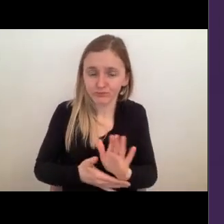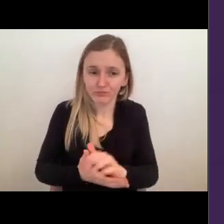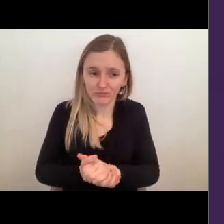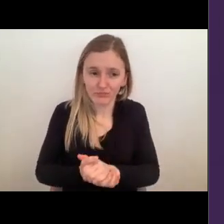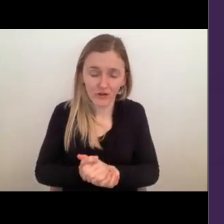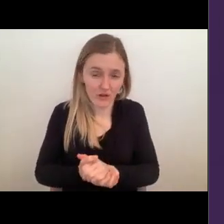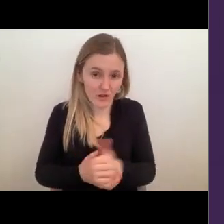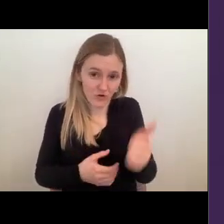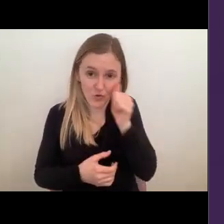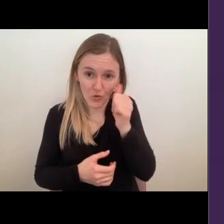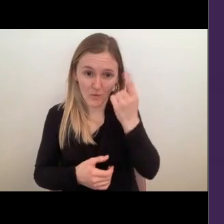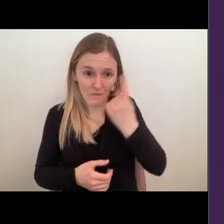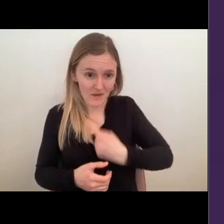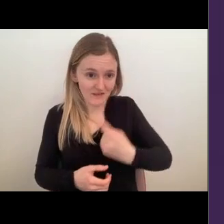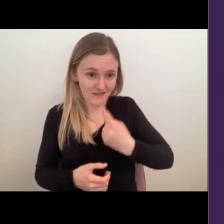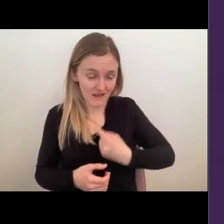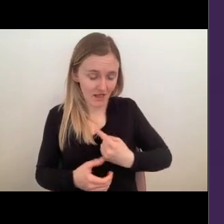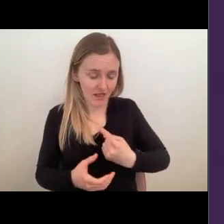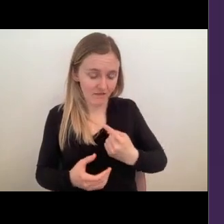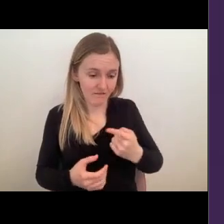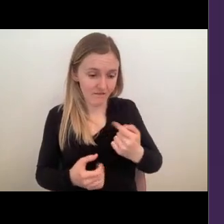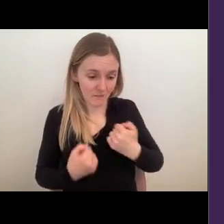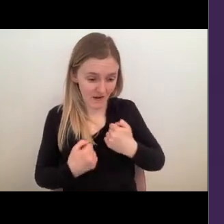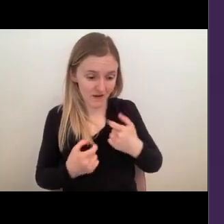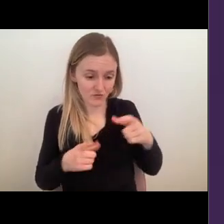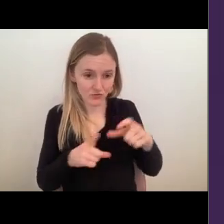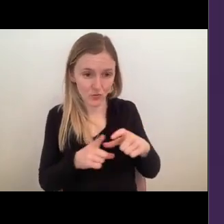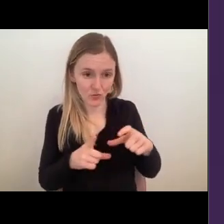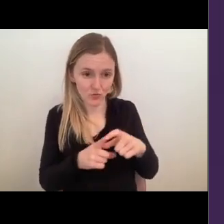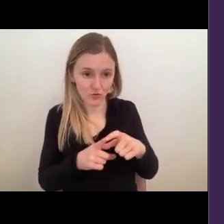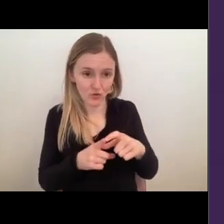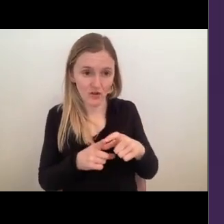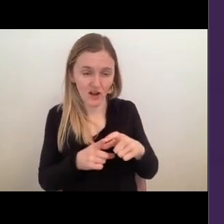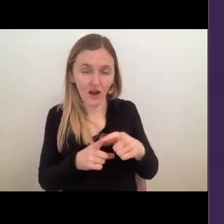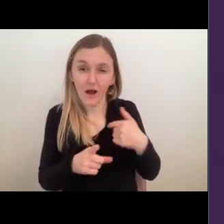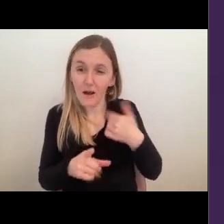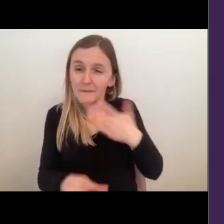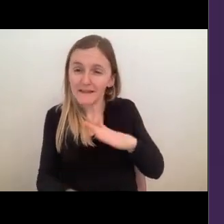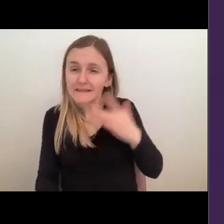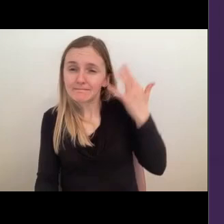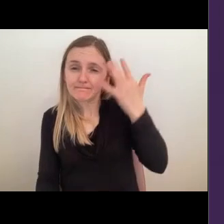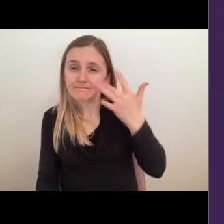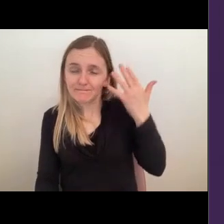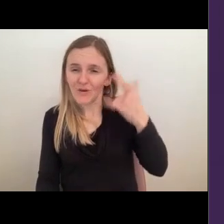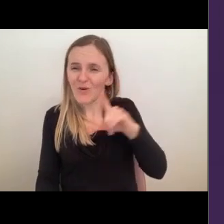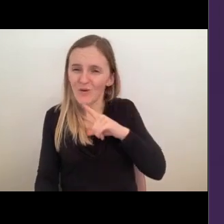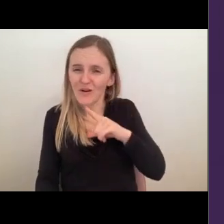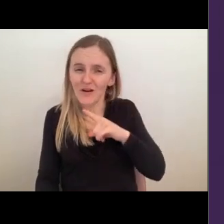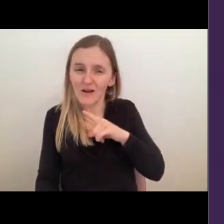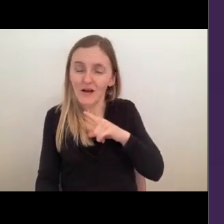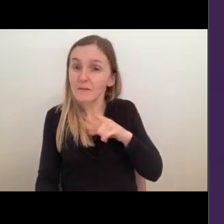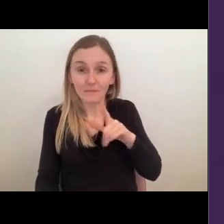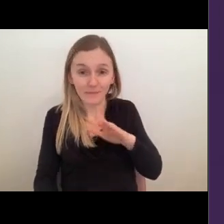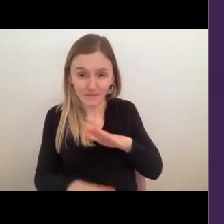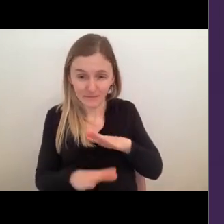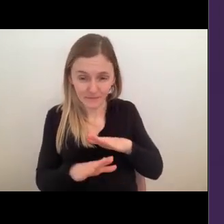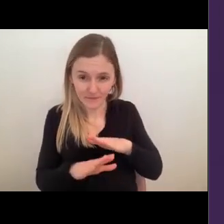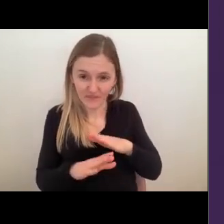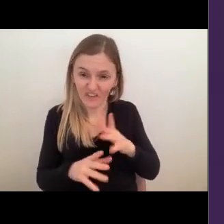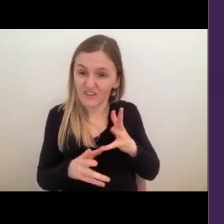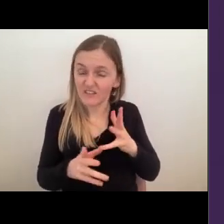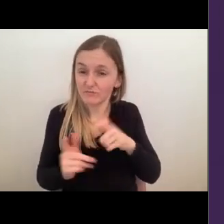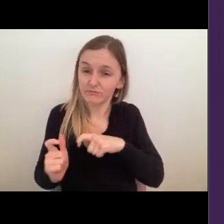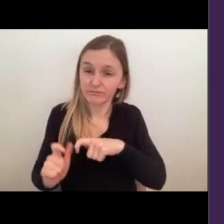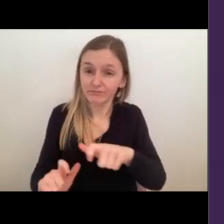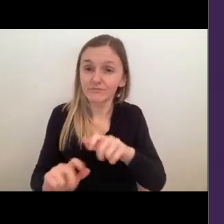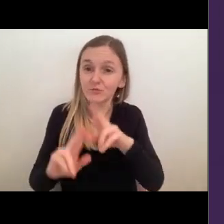my experience with my daughter, and it was something I certainly considered. I didn't go down that route, I will say. But for my little girl, you